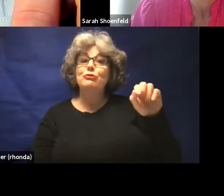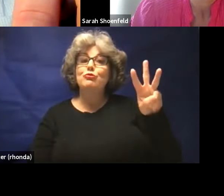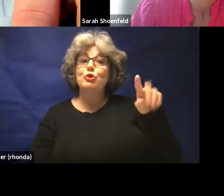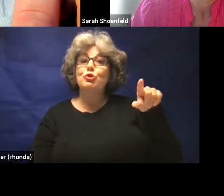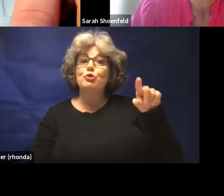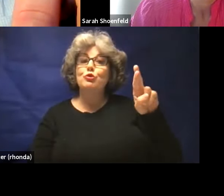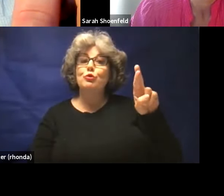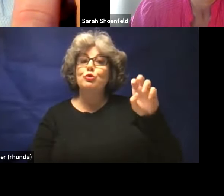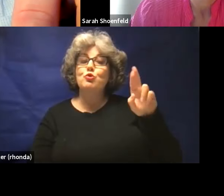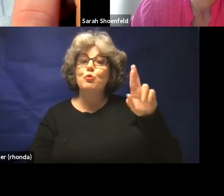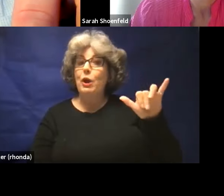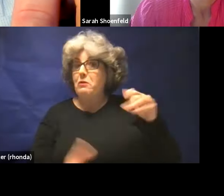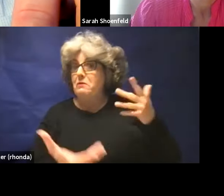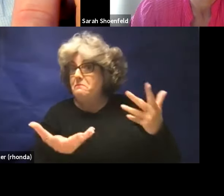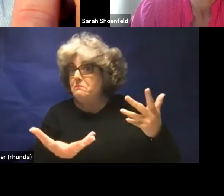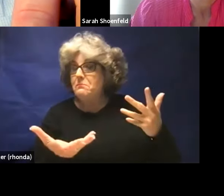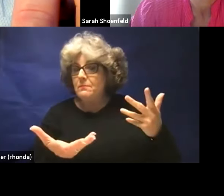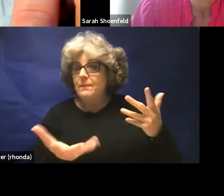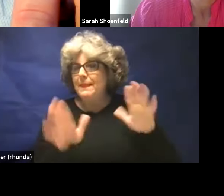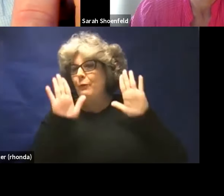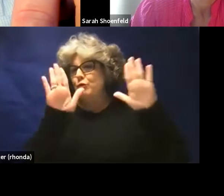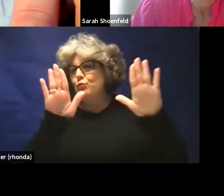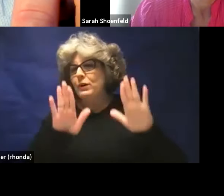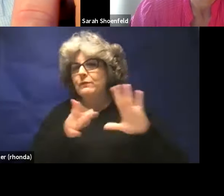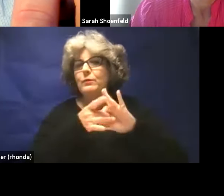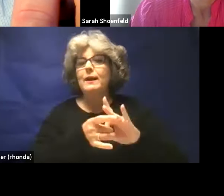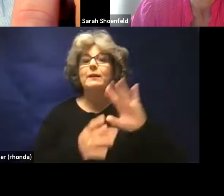at the DC Library of Nancy Drew Gregory that was wonderful.